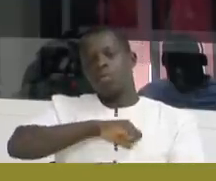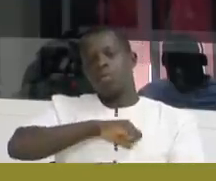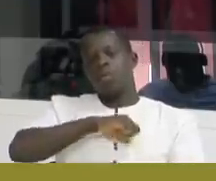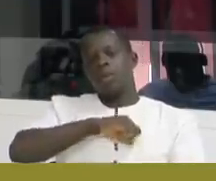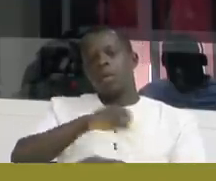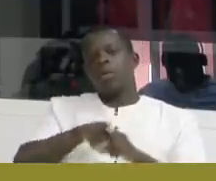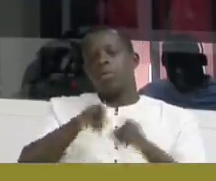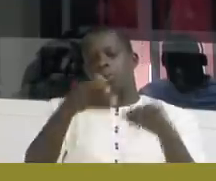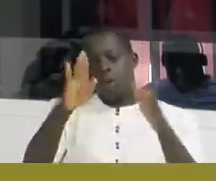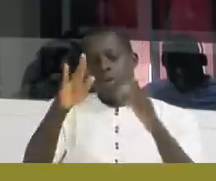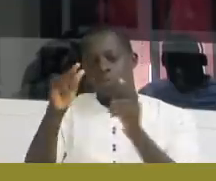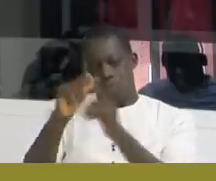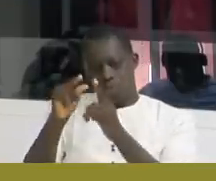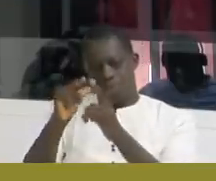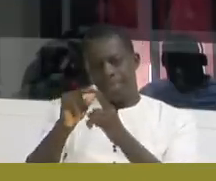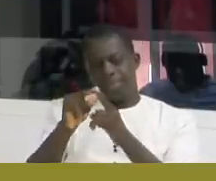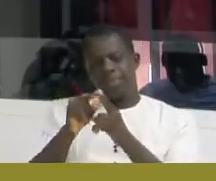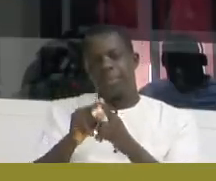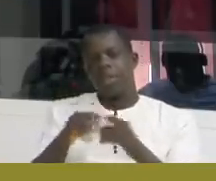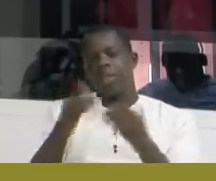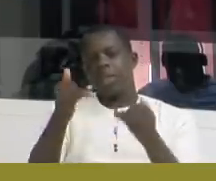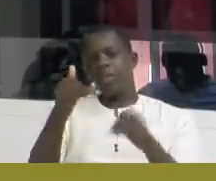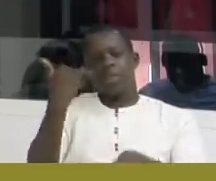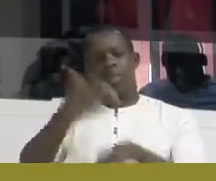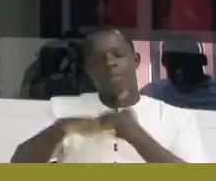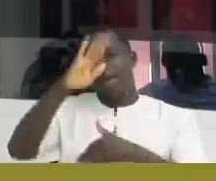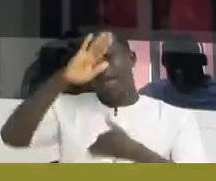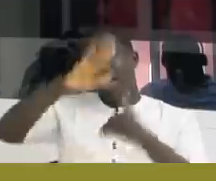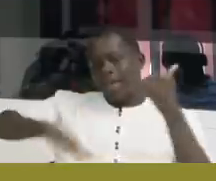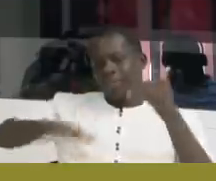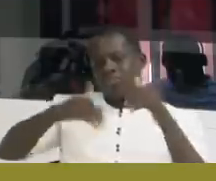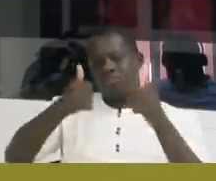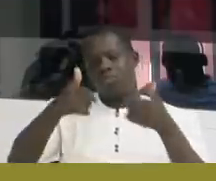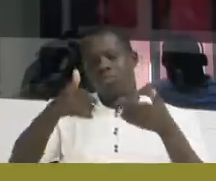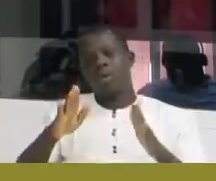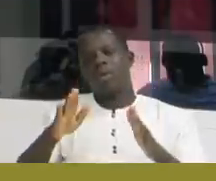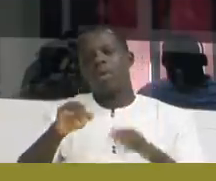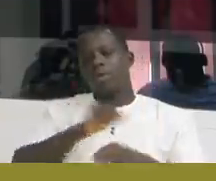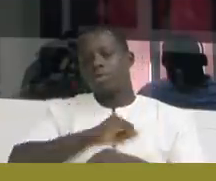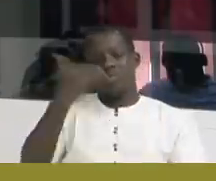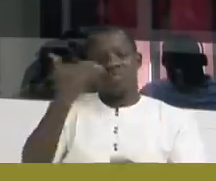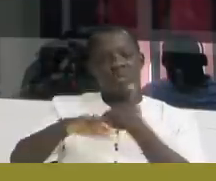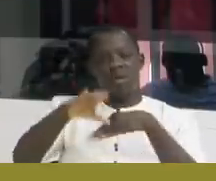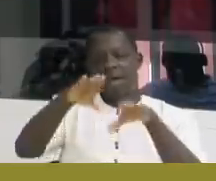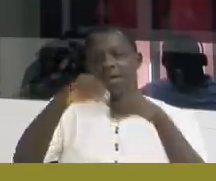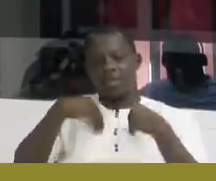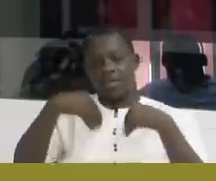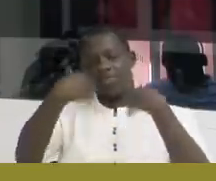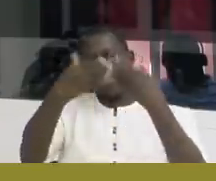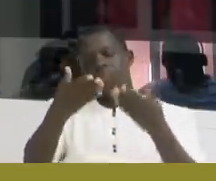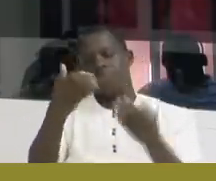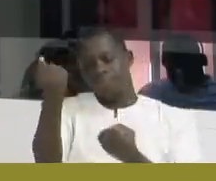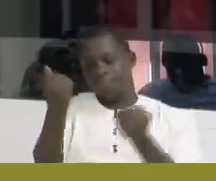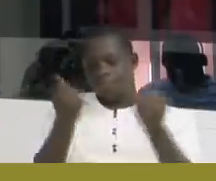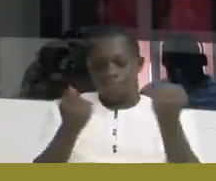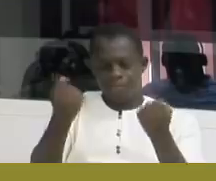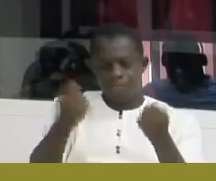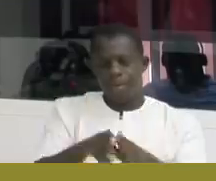my points across, and it didn't end that well. He refused to release the vehicle,